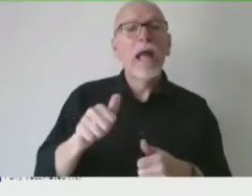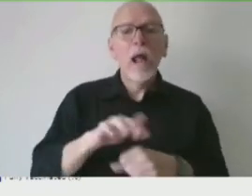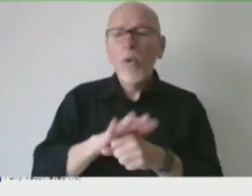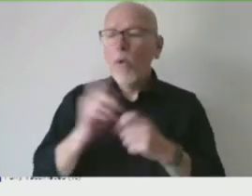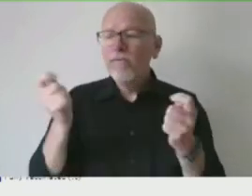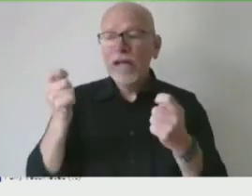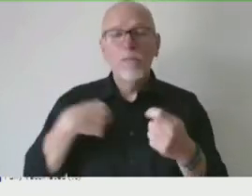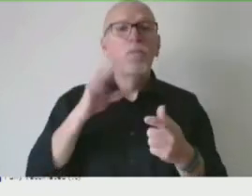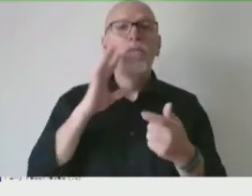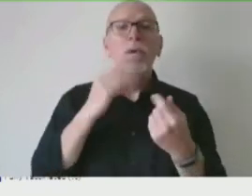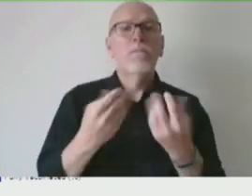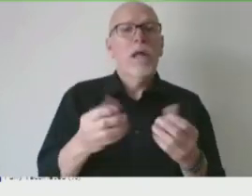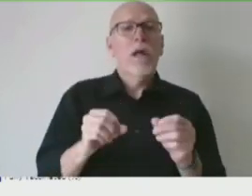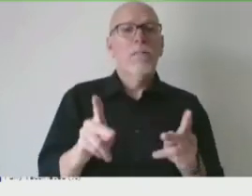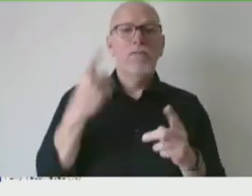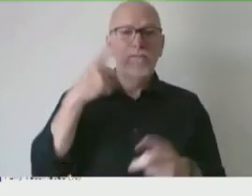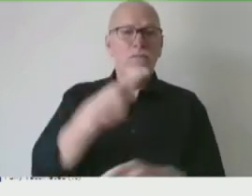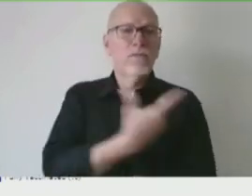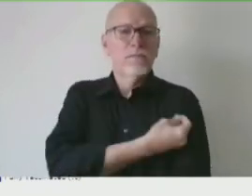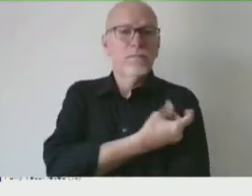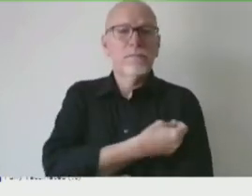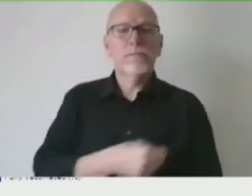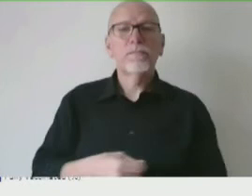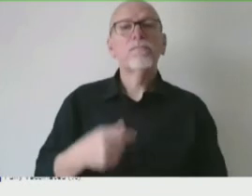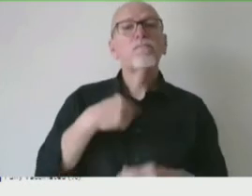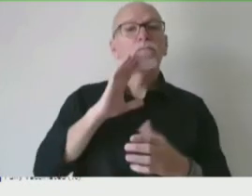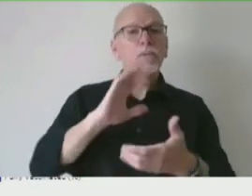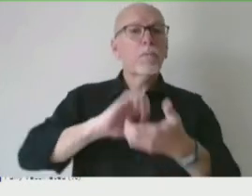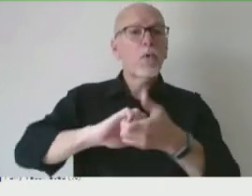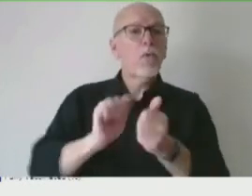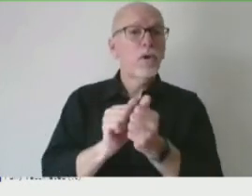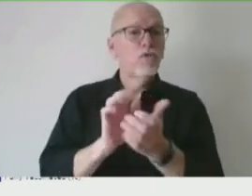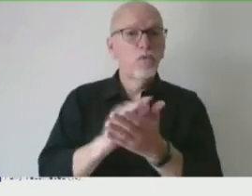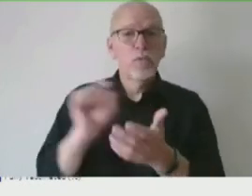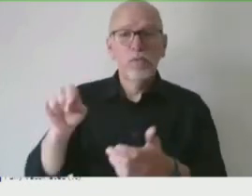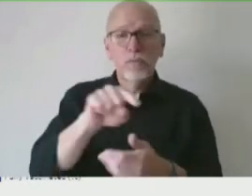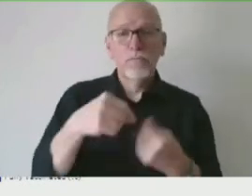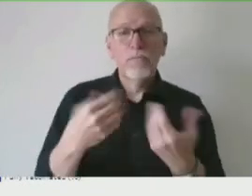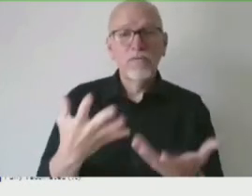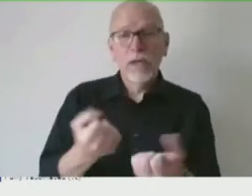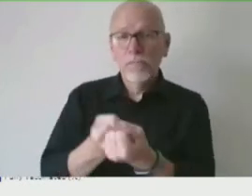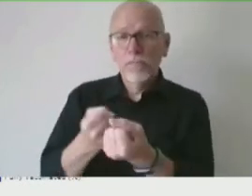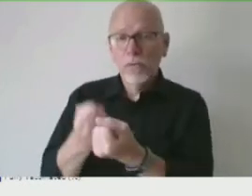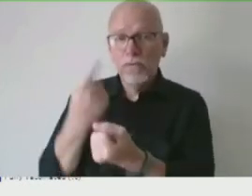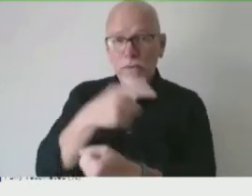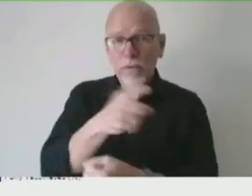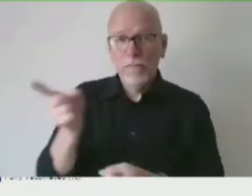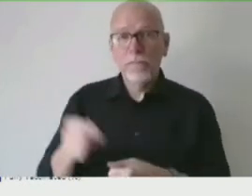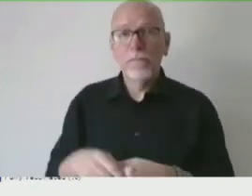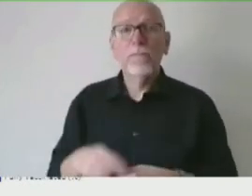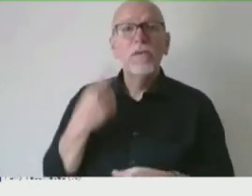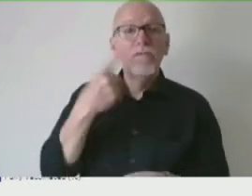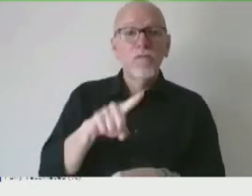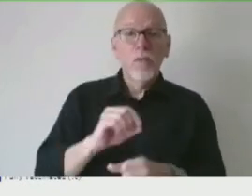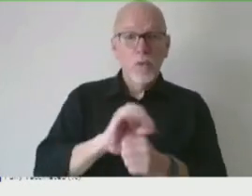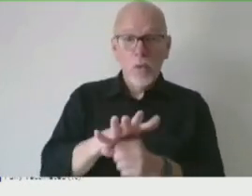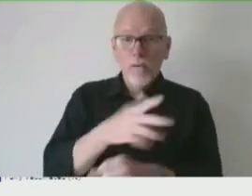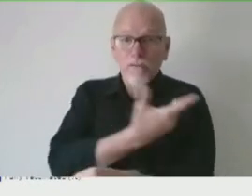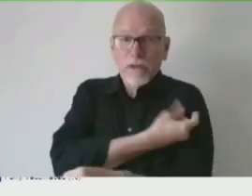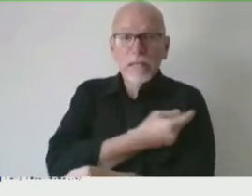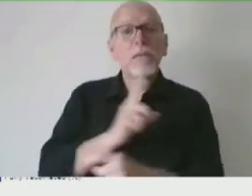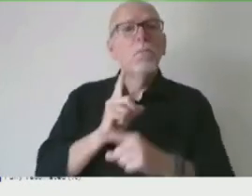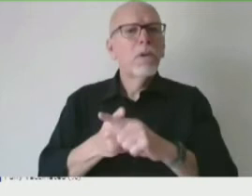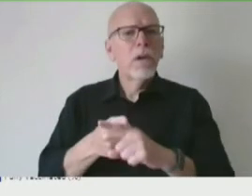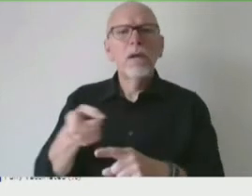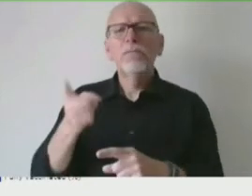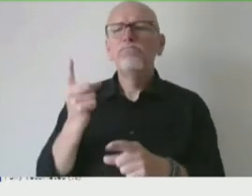vaccinated. We continue to offer to partner with schools to provide vaccination support. both for the COVID-19 vaccine and for